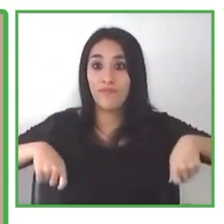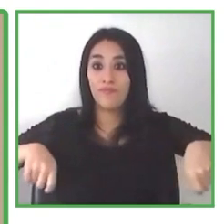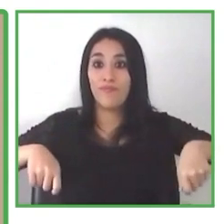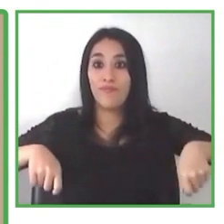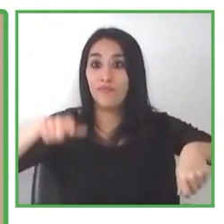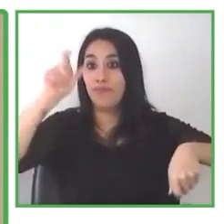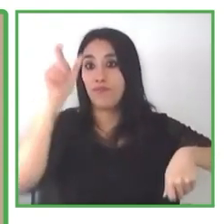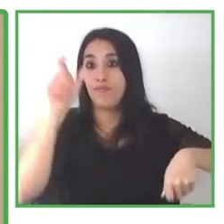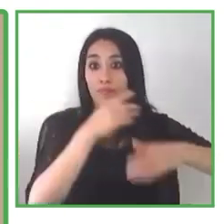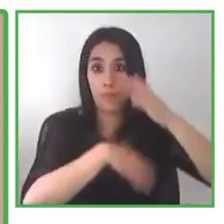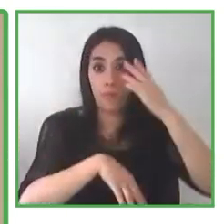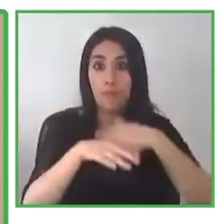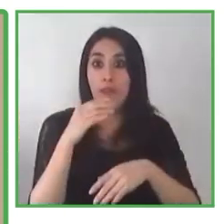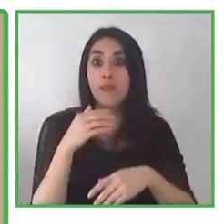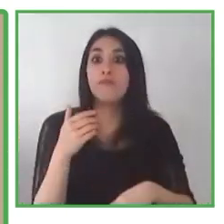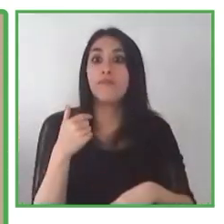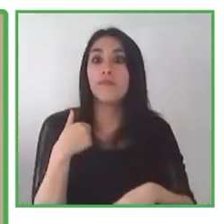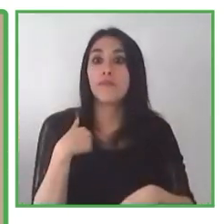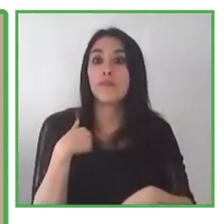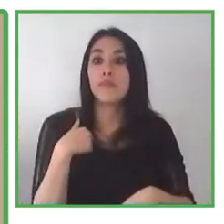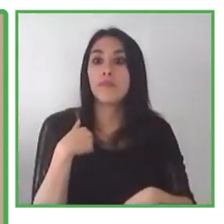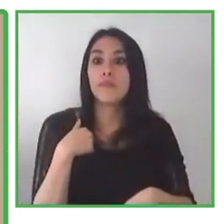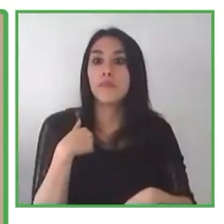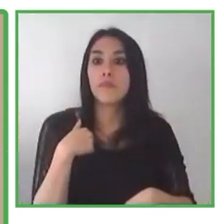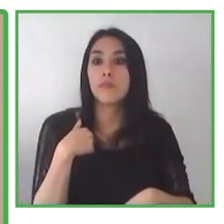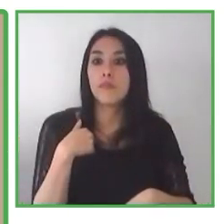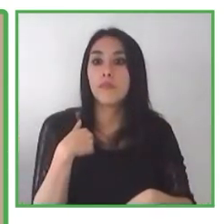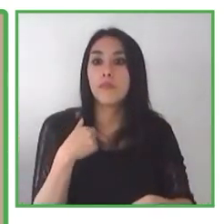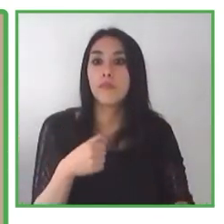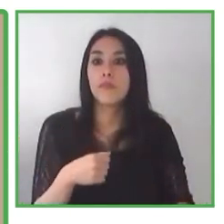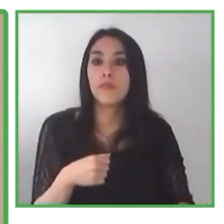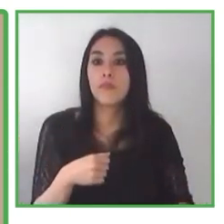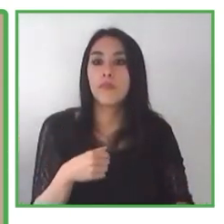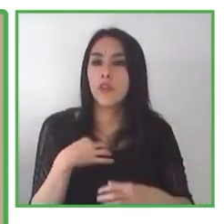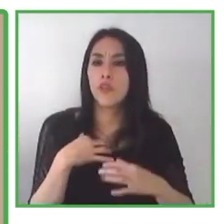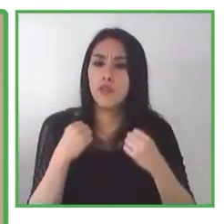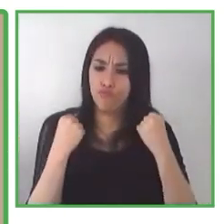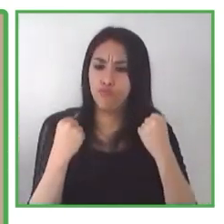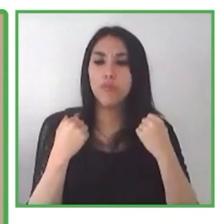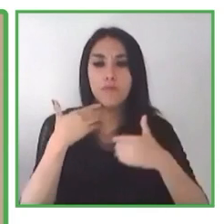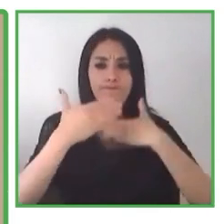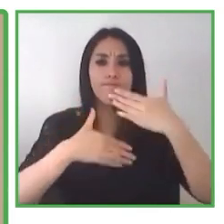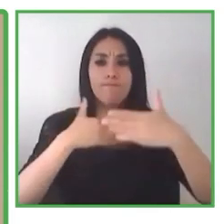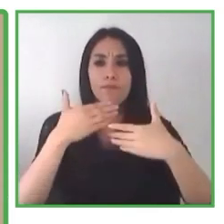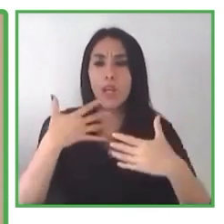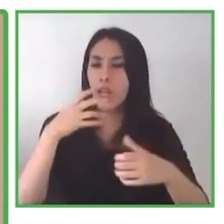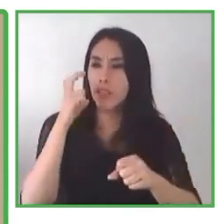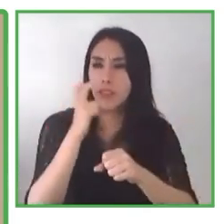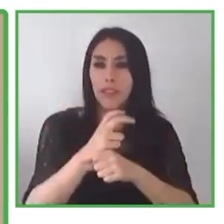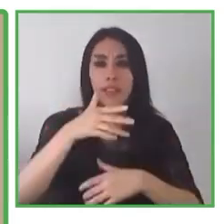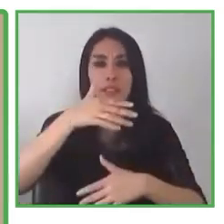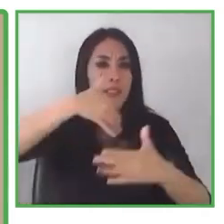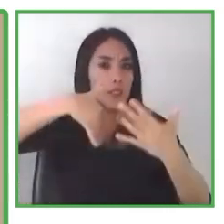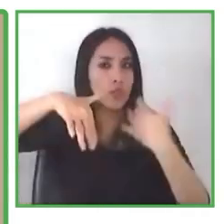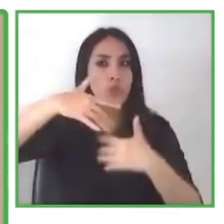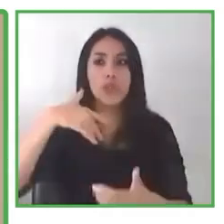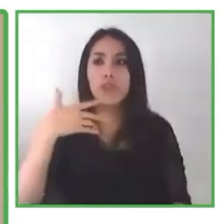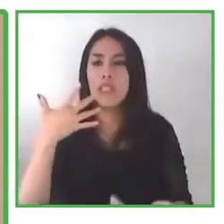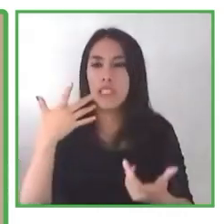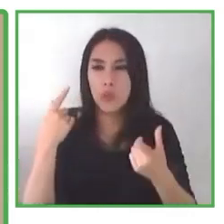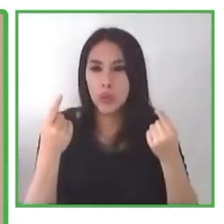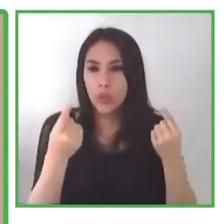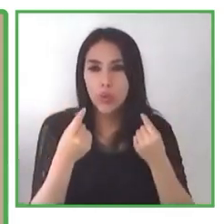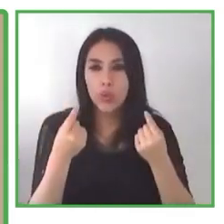with difficult personal situations and environments that are not always done to suit our